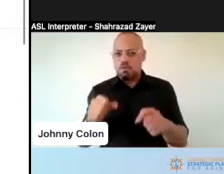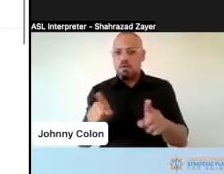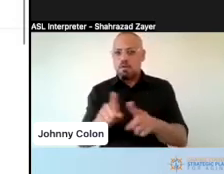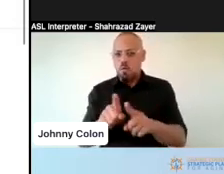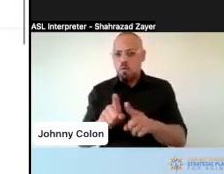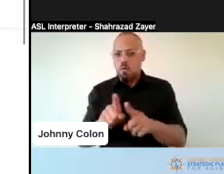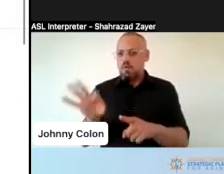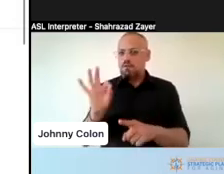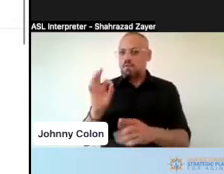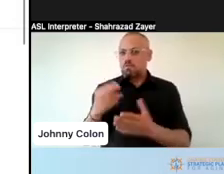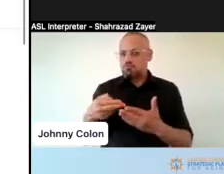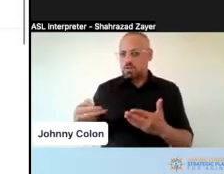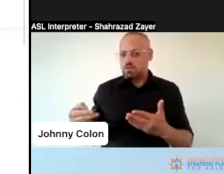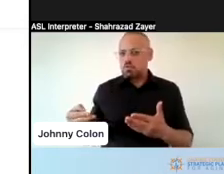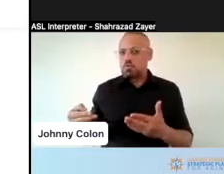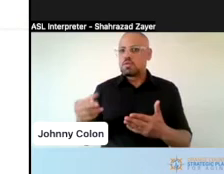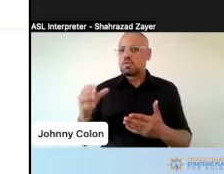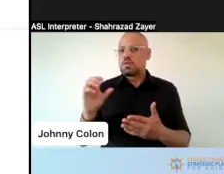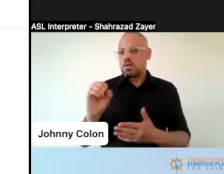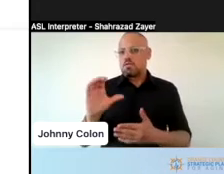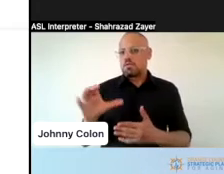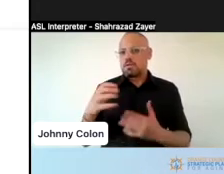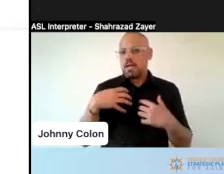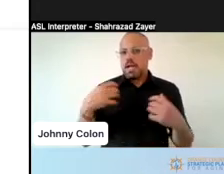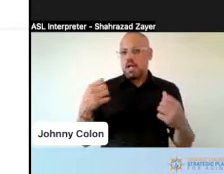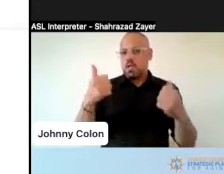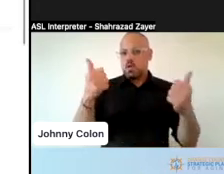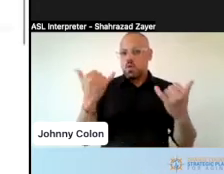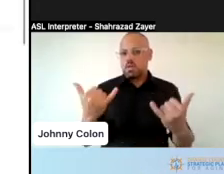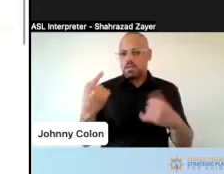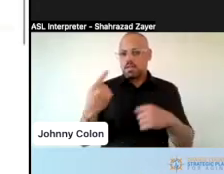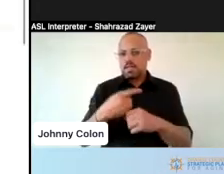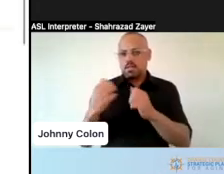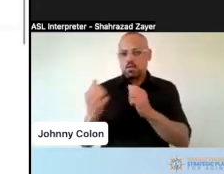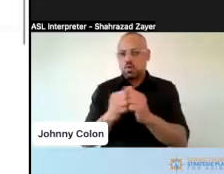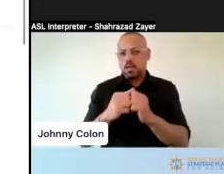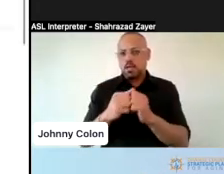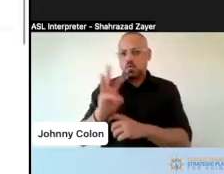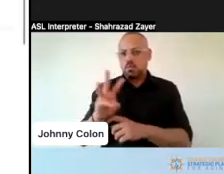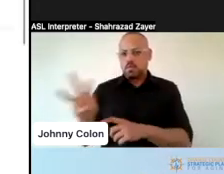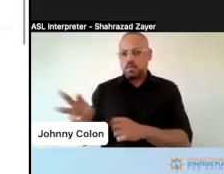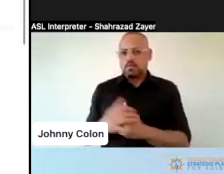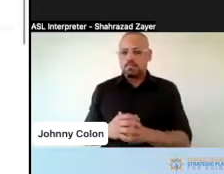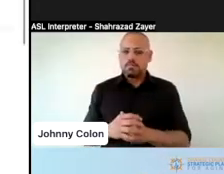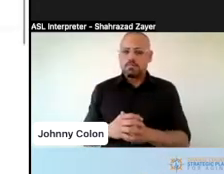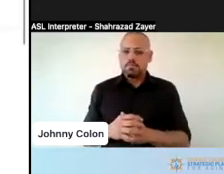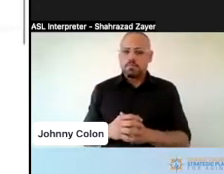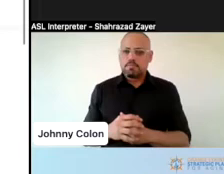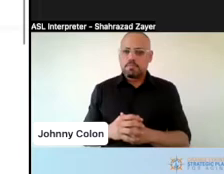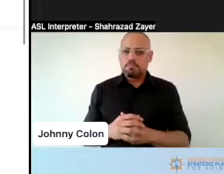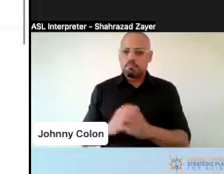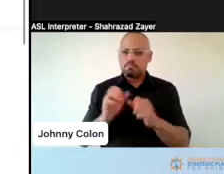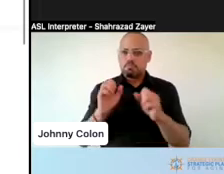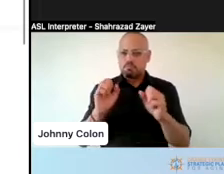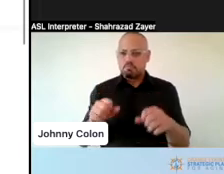found. A resource is Orange County's Healthier Together website. And you'll be able to